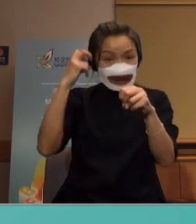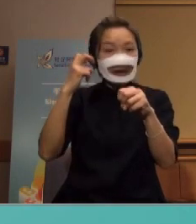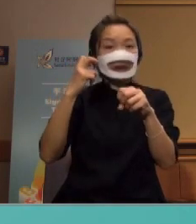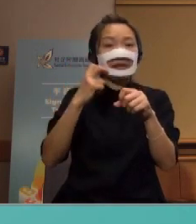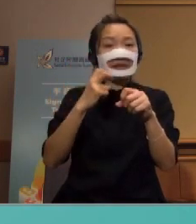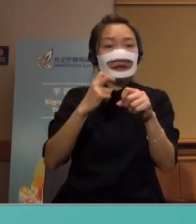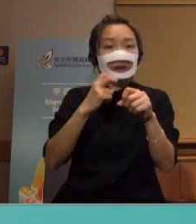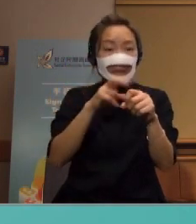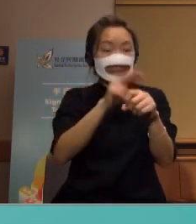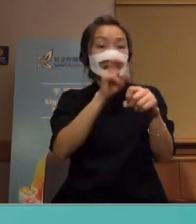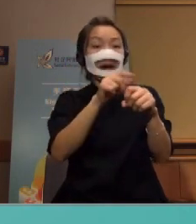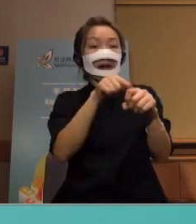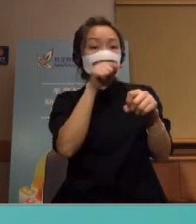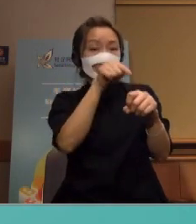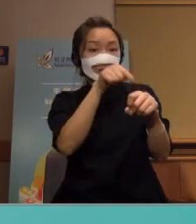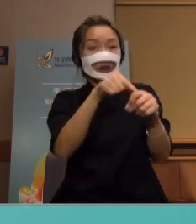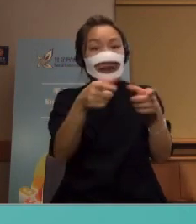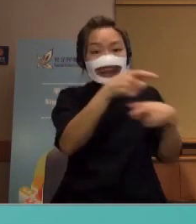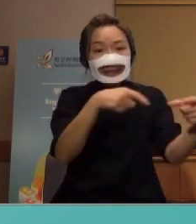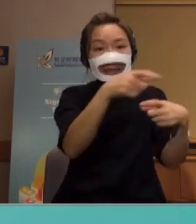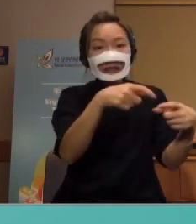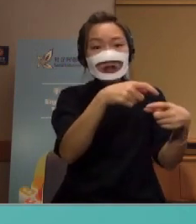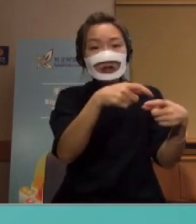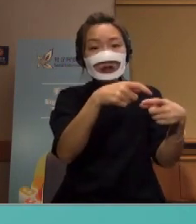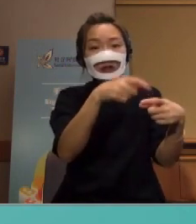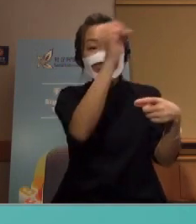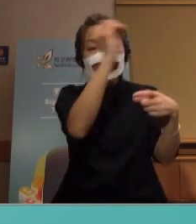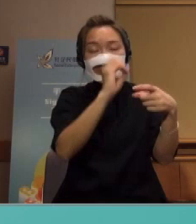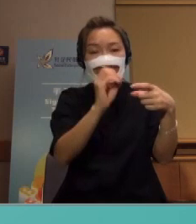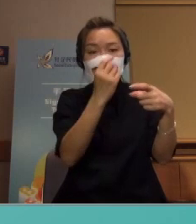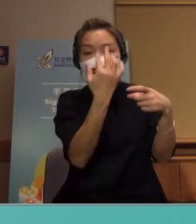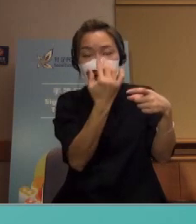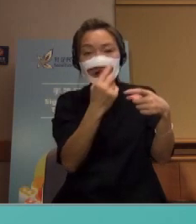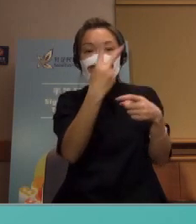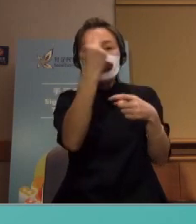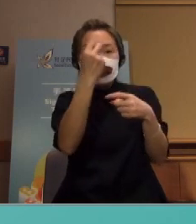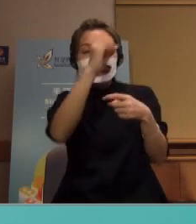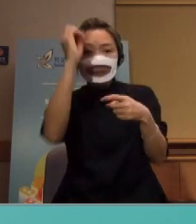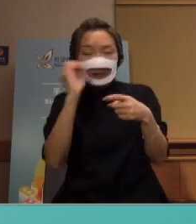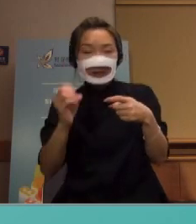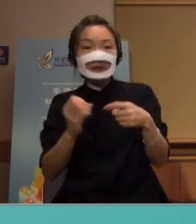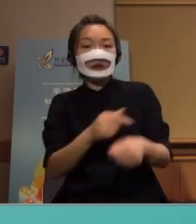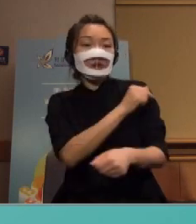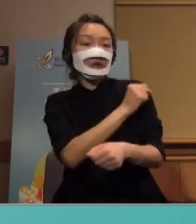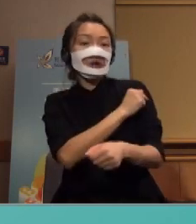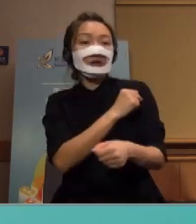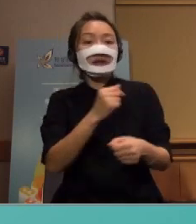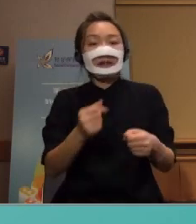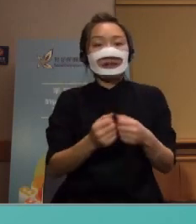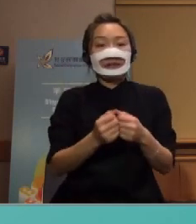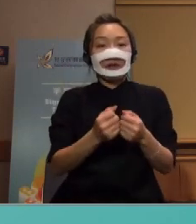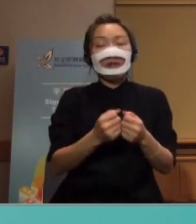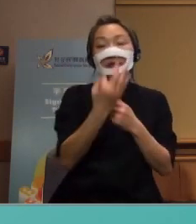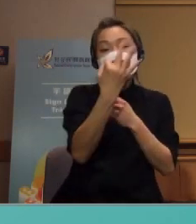located? One of them is located in Switzerland, called the Gold Standard, and 3 of them are located in the United States, DC, California, and